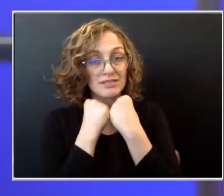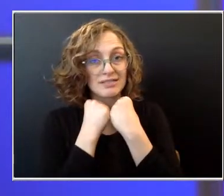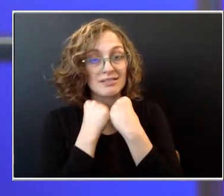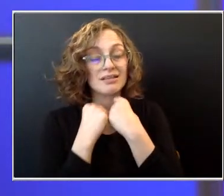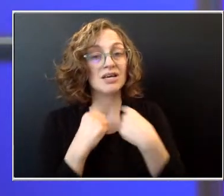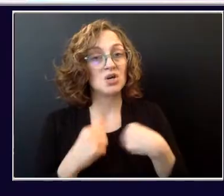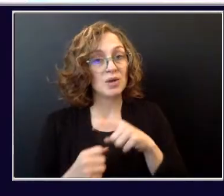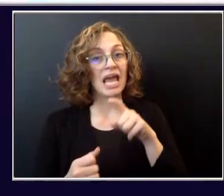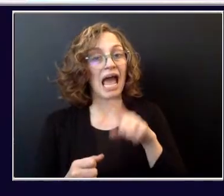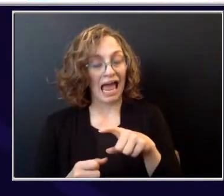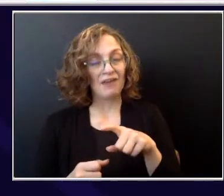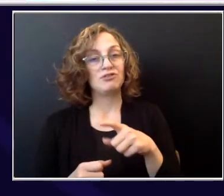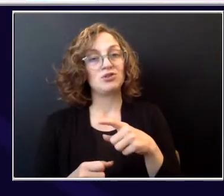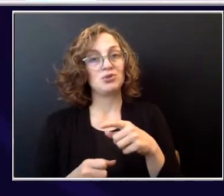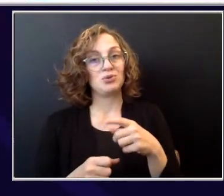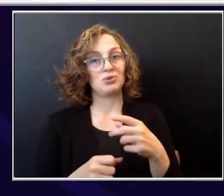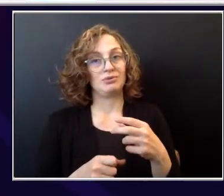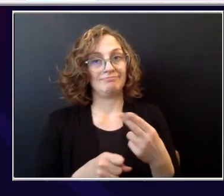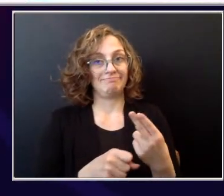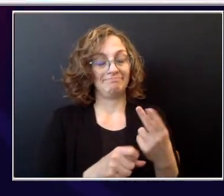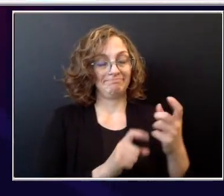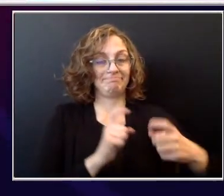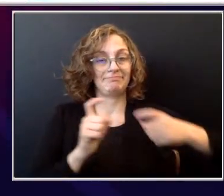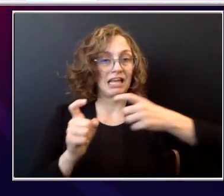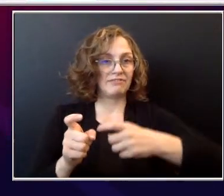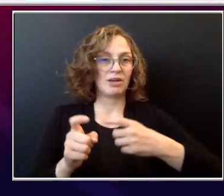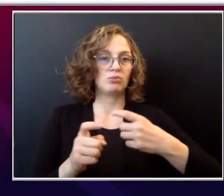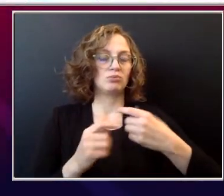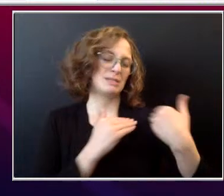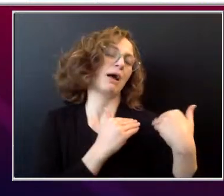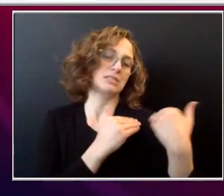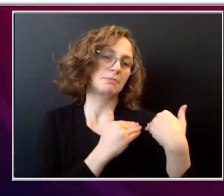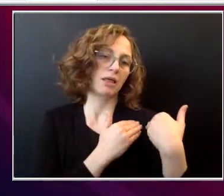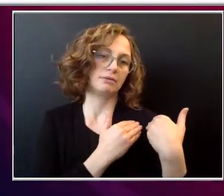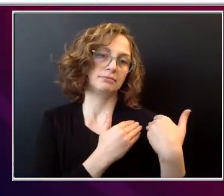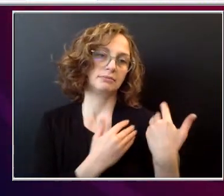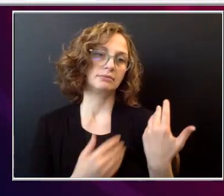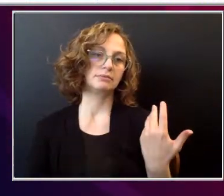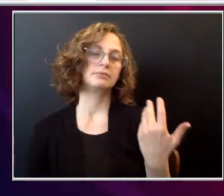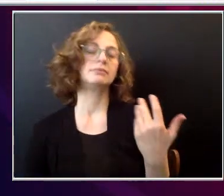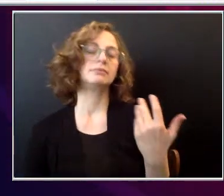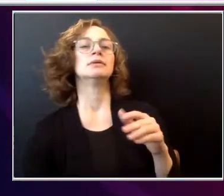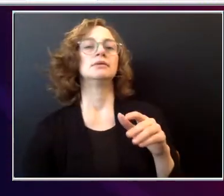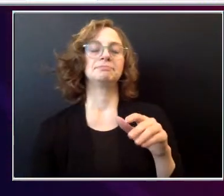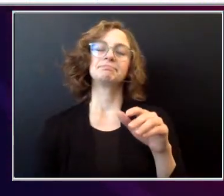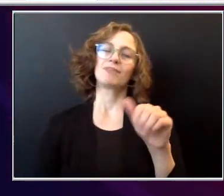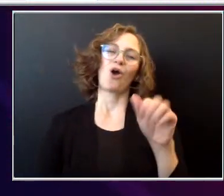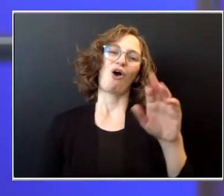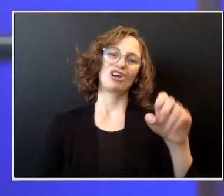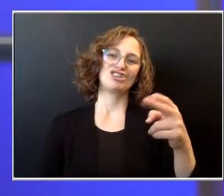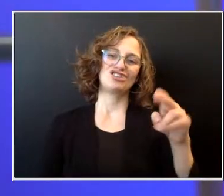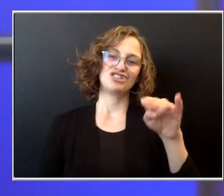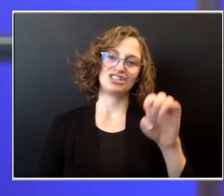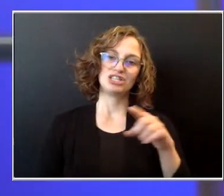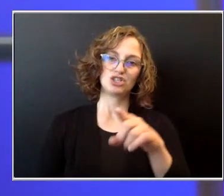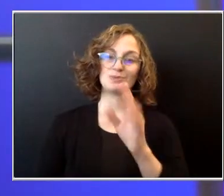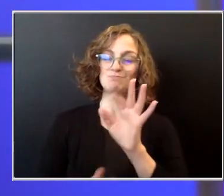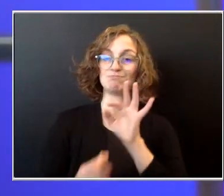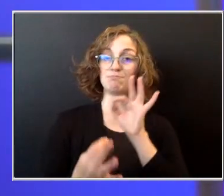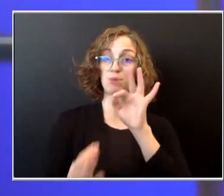in Archie's case, she was perfect for it. Yeah, I mean, Archie, you know, a lot of the things